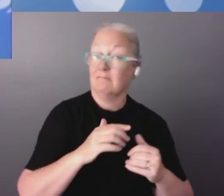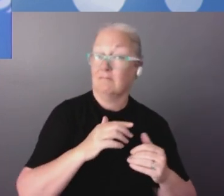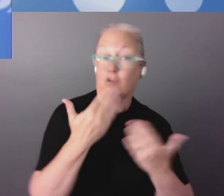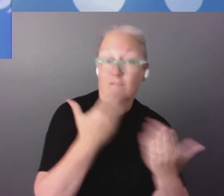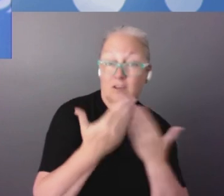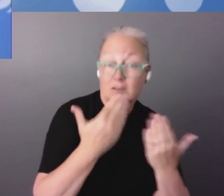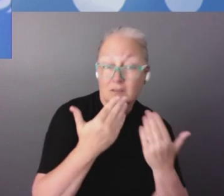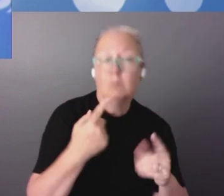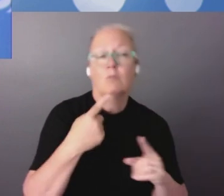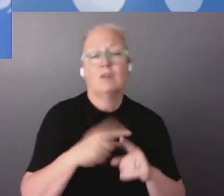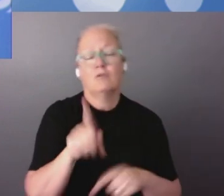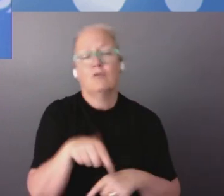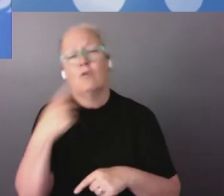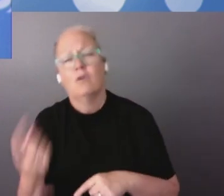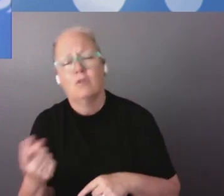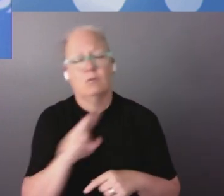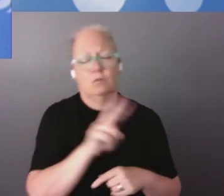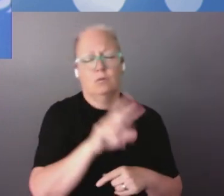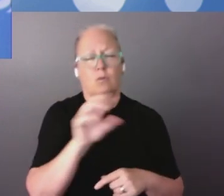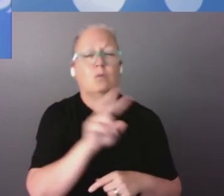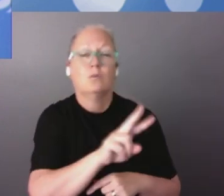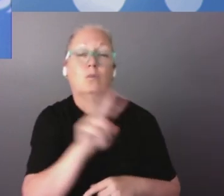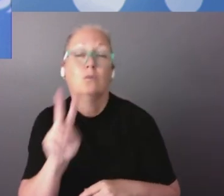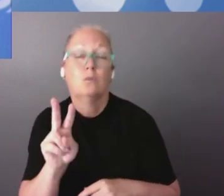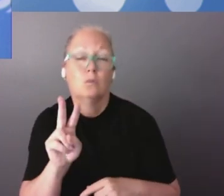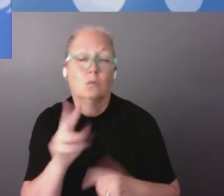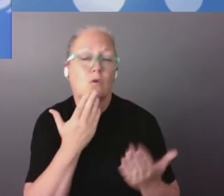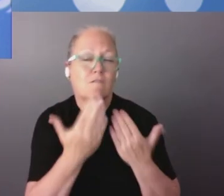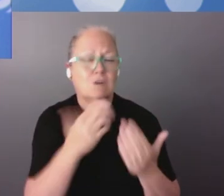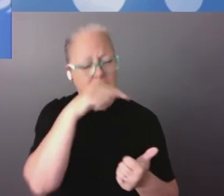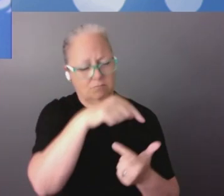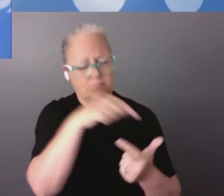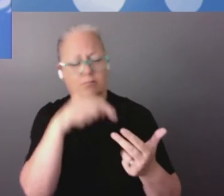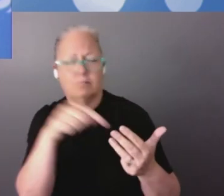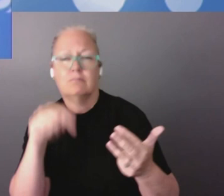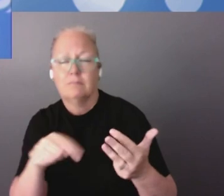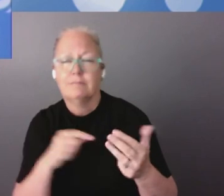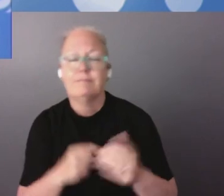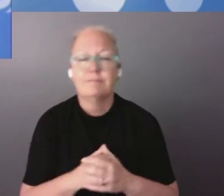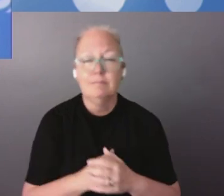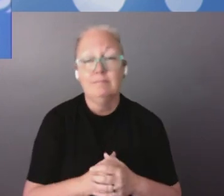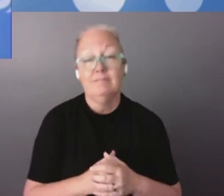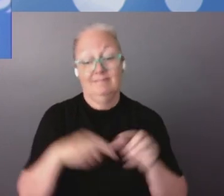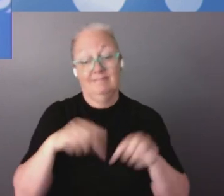Conference. For the ITU, the lessons of the pandemic present us with an